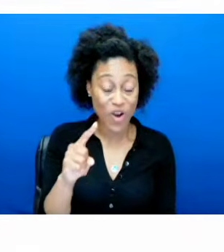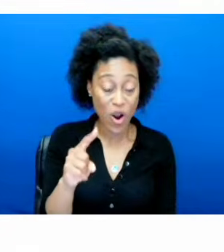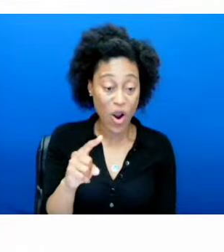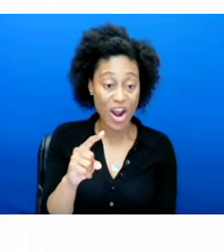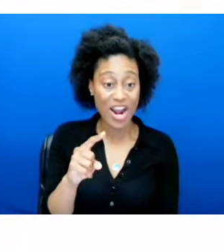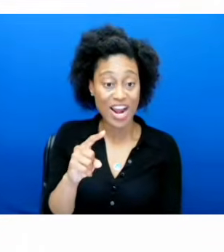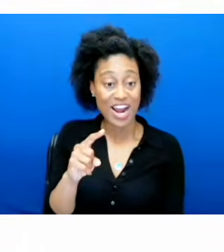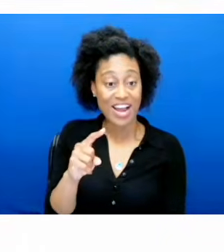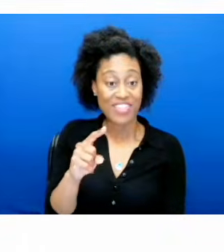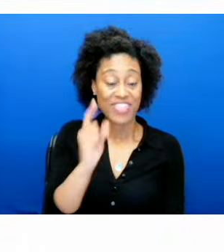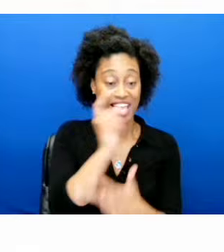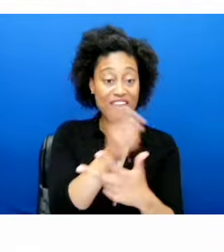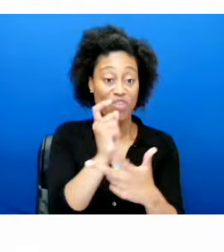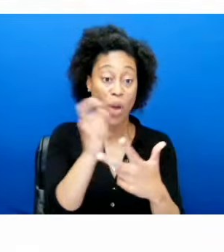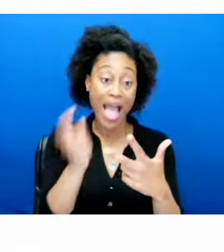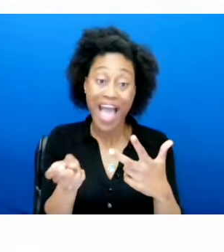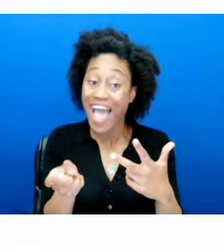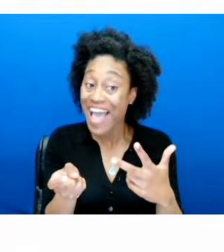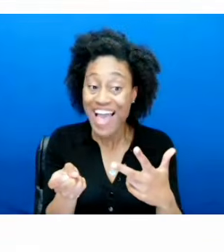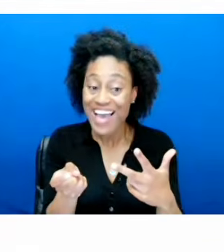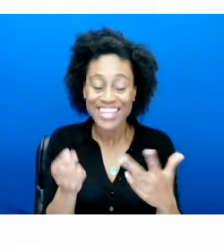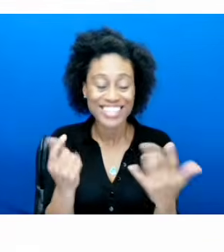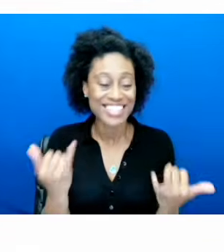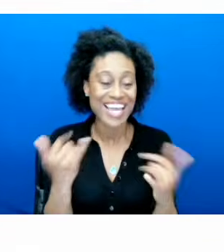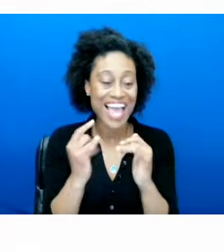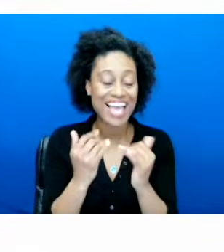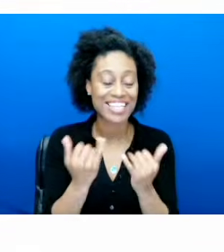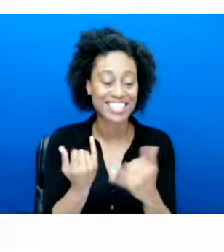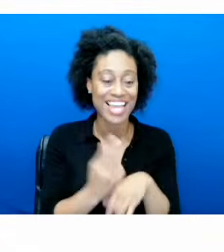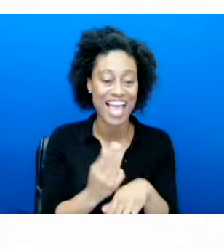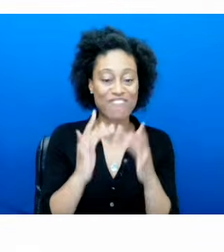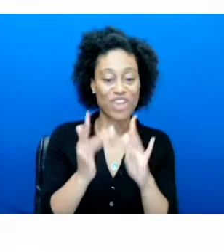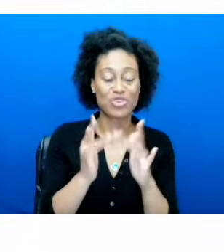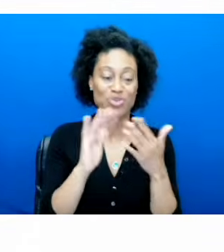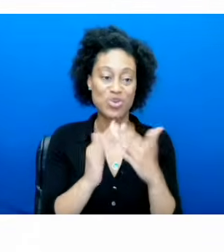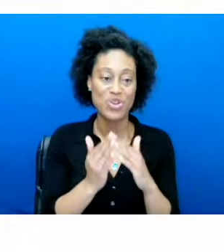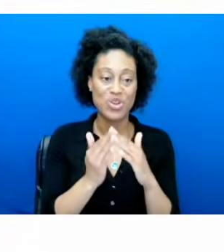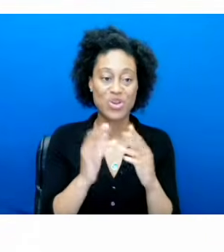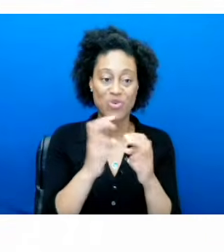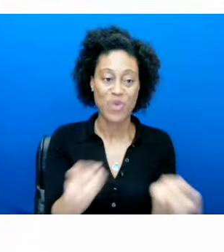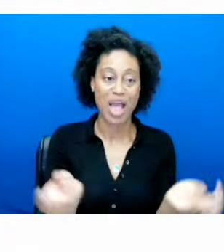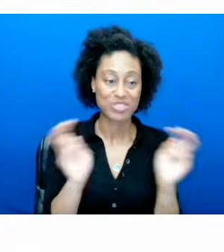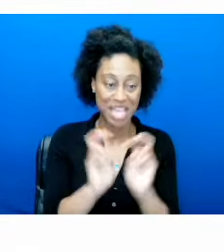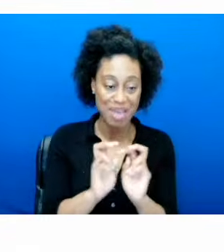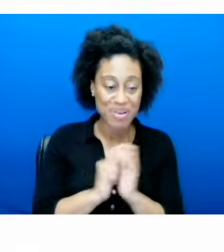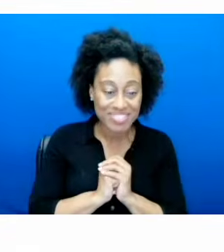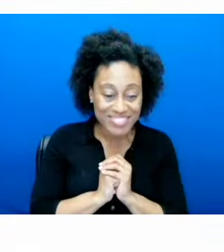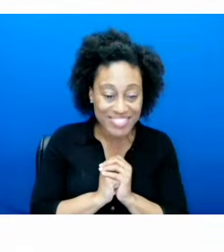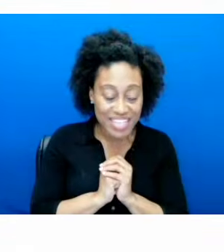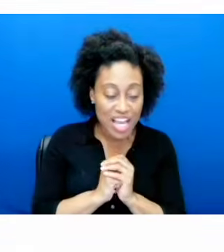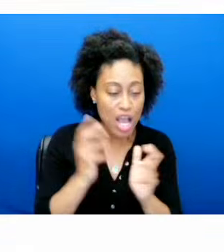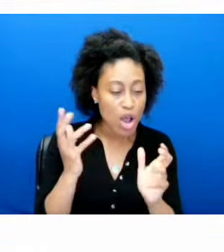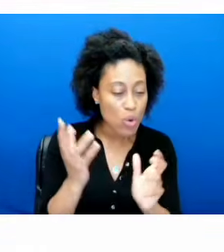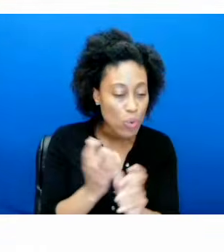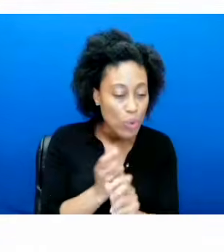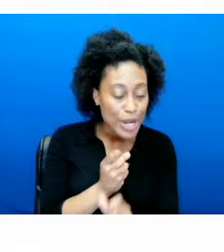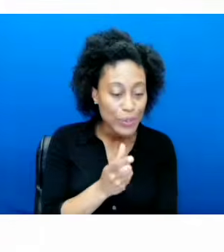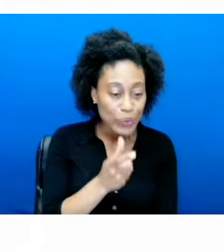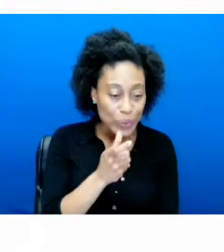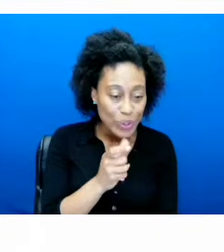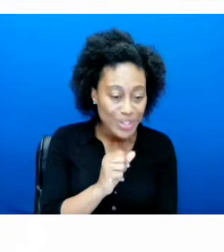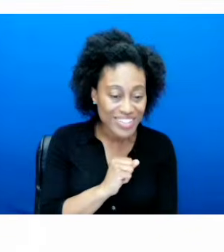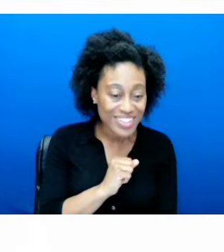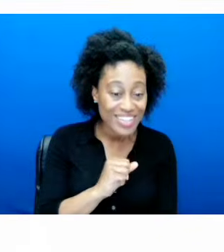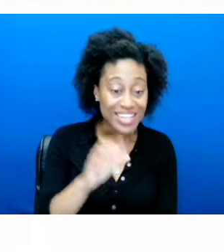for today's virtual community roundtable. And so our winners are